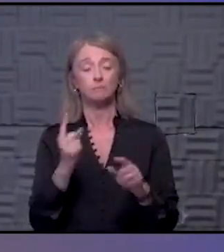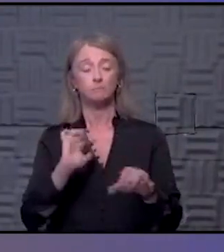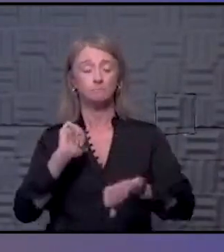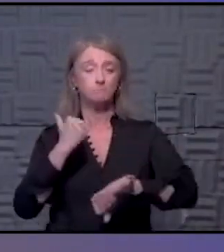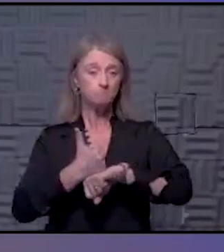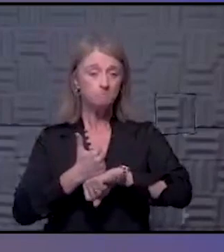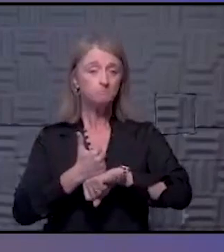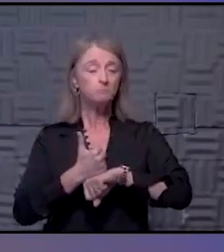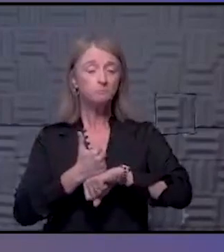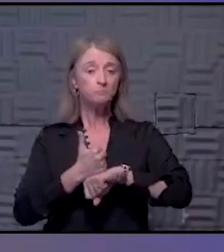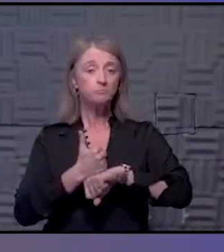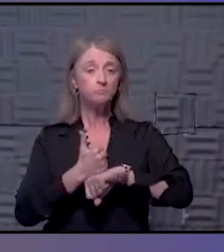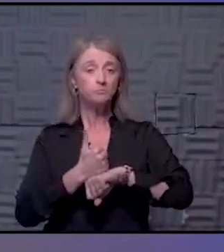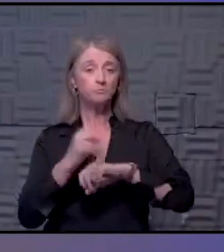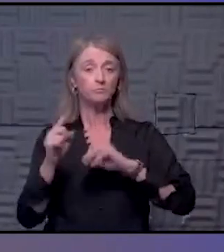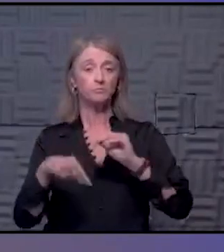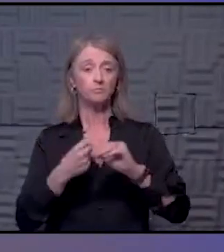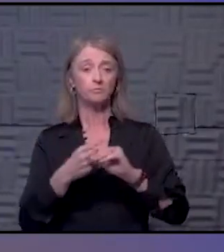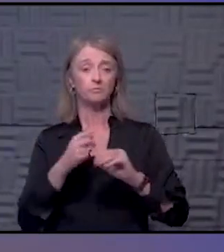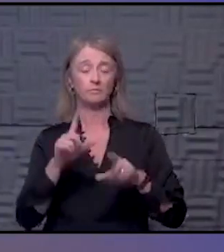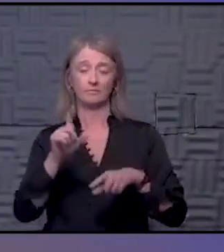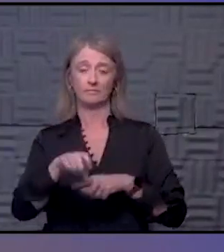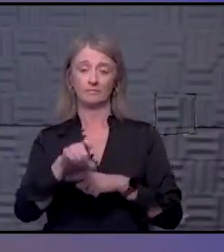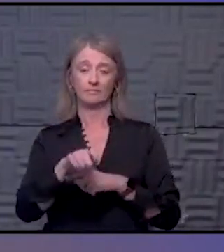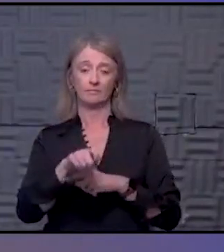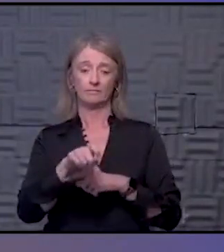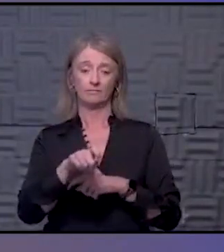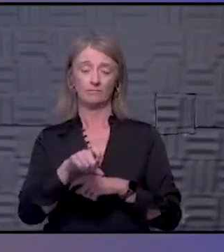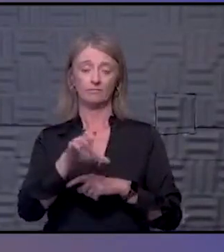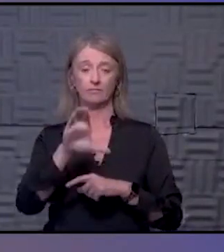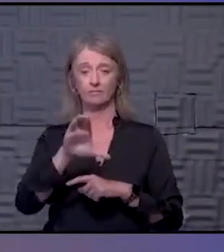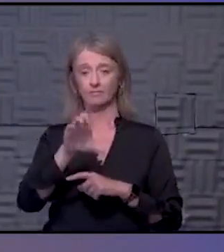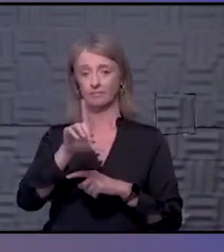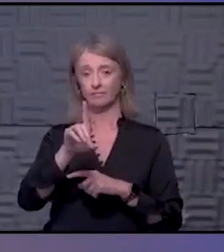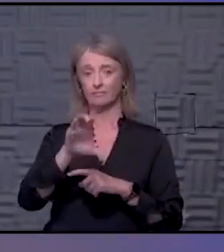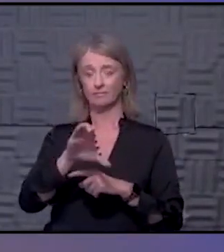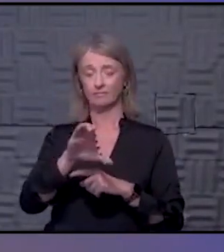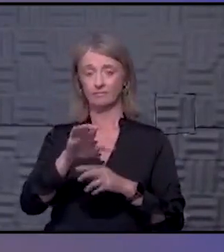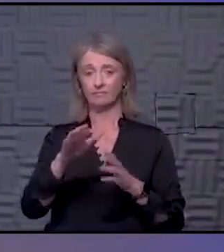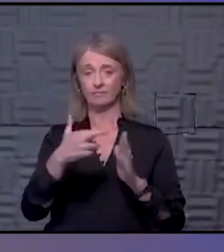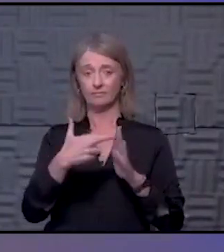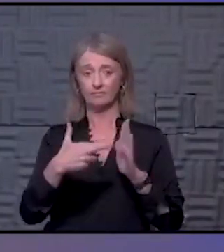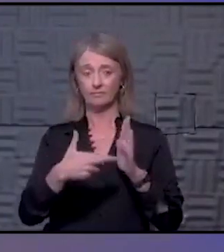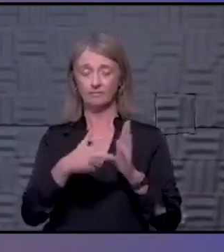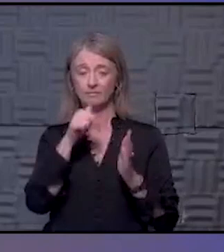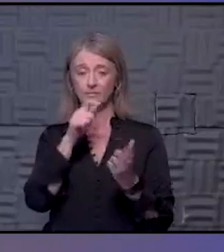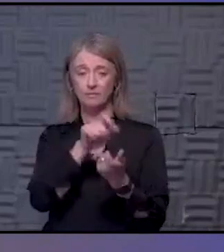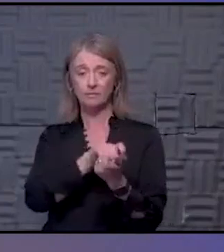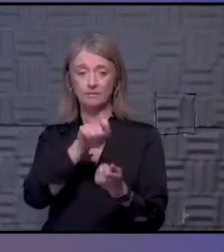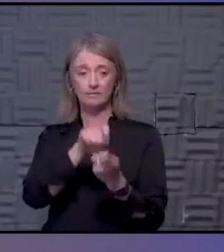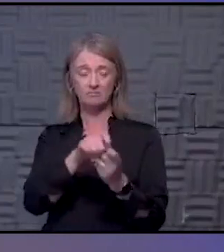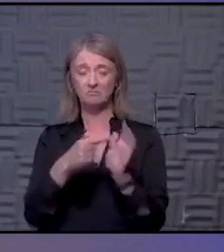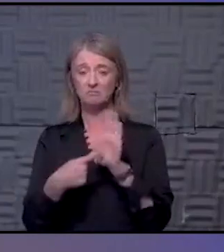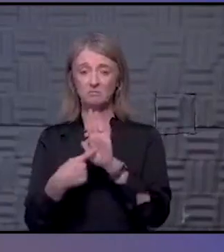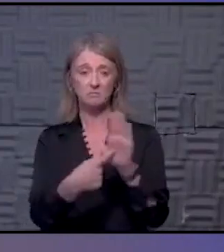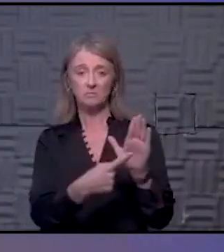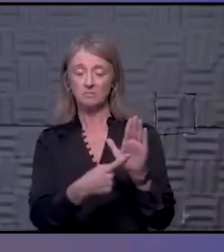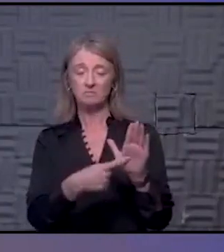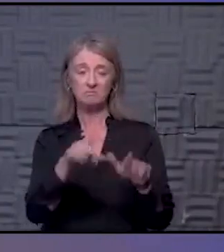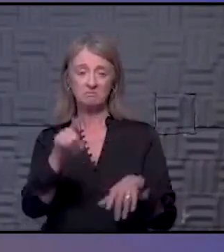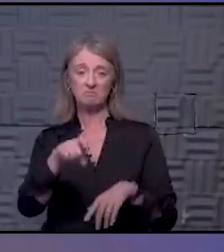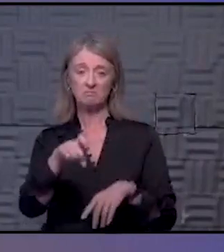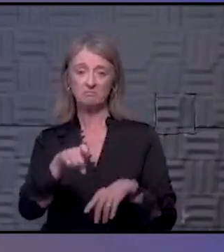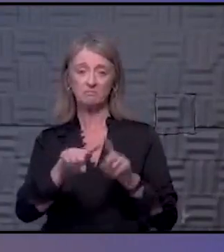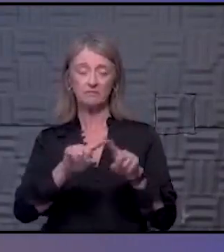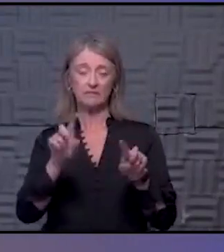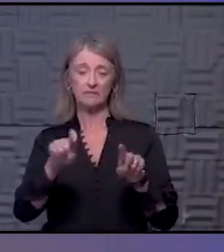place as in regards to whether or not it's necessary. I know that the CDC guidelines don't specifically indicate that that would be warranted. You would